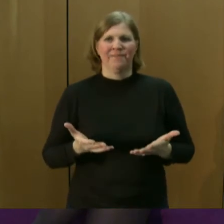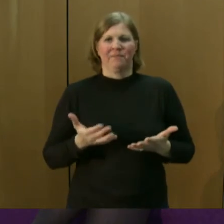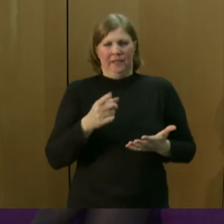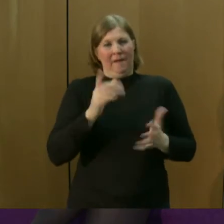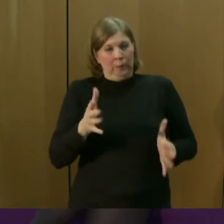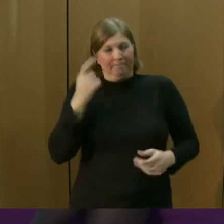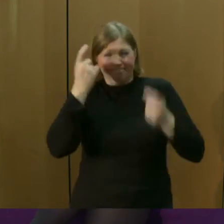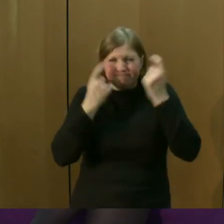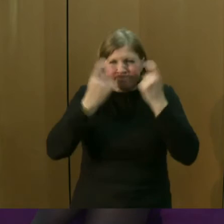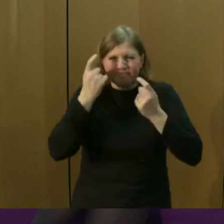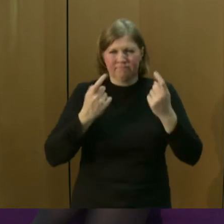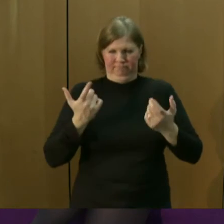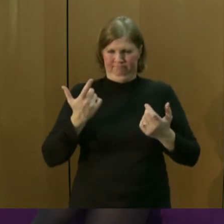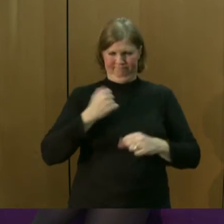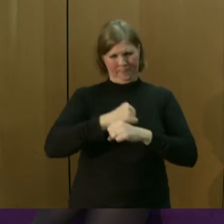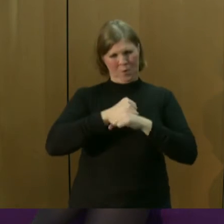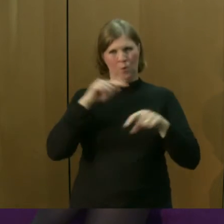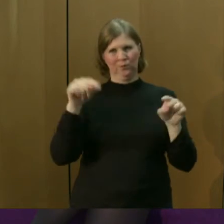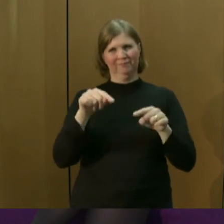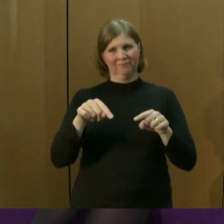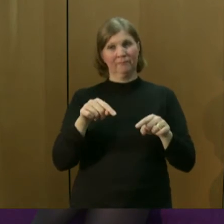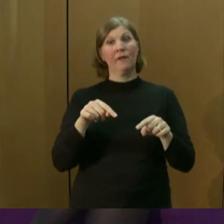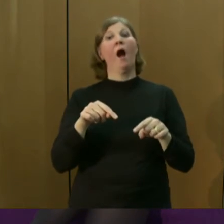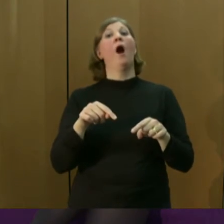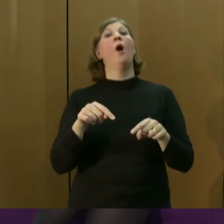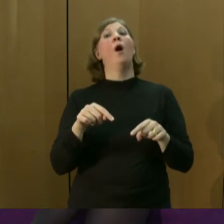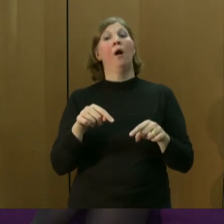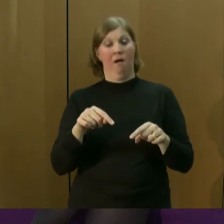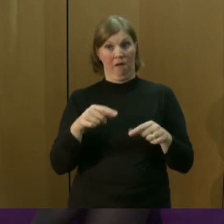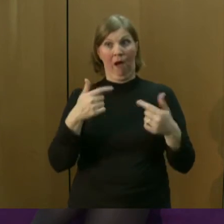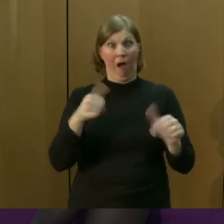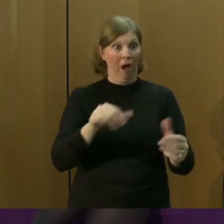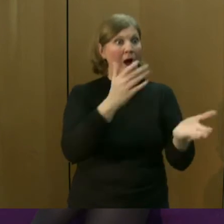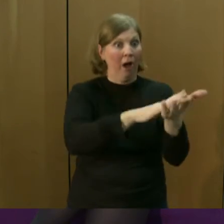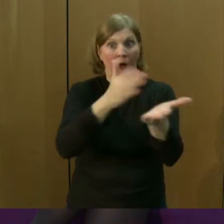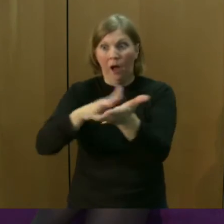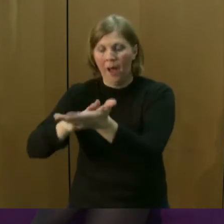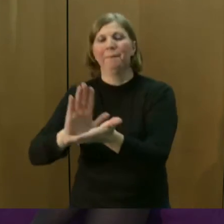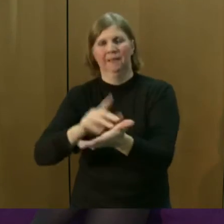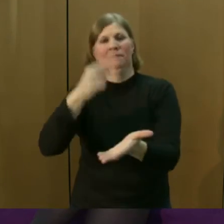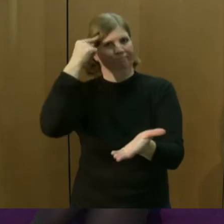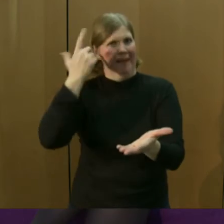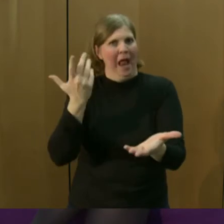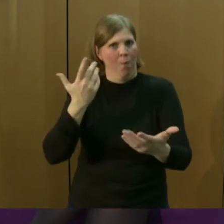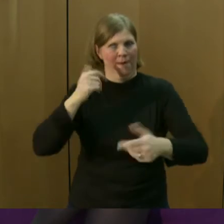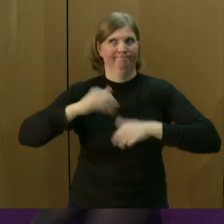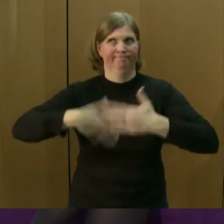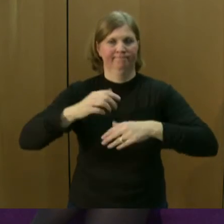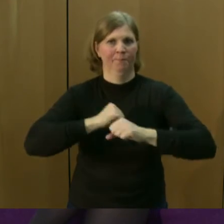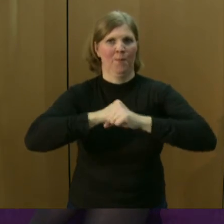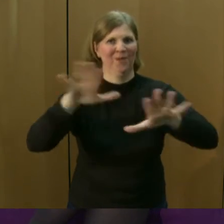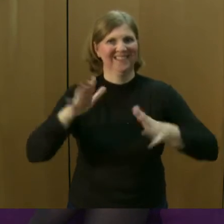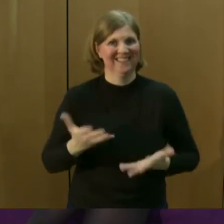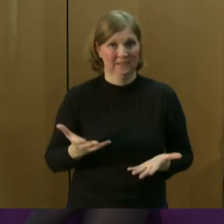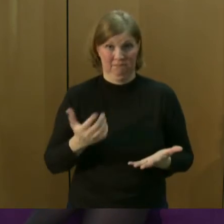doing it from the minute you decided that you're coming. And you need to be competing with the other Fringe companies as well as the